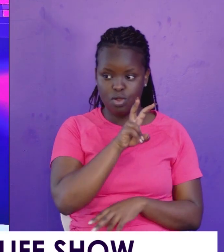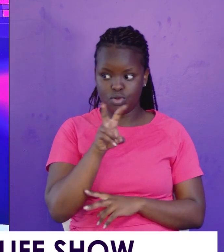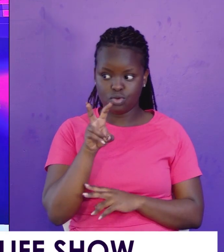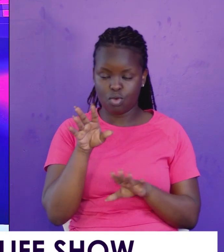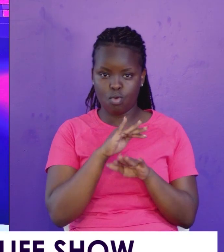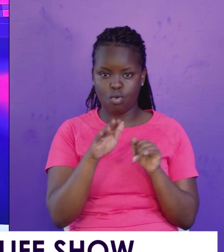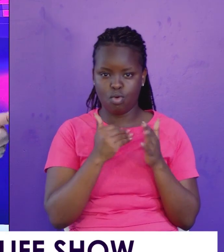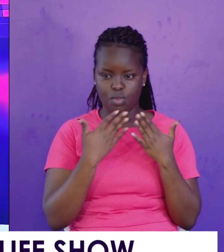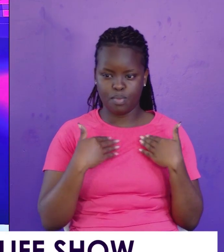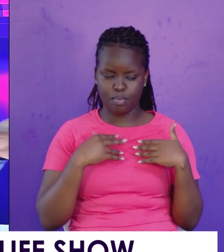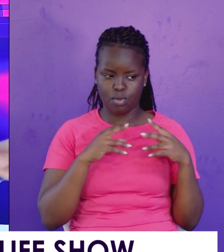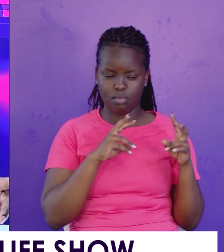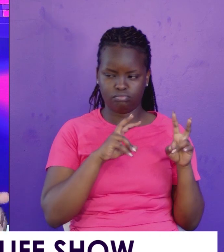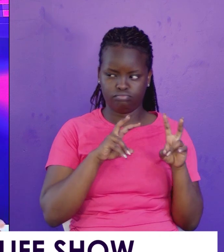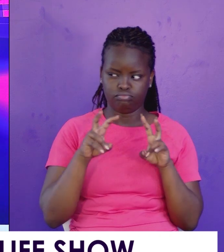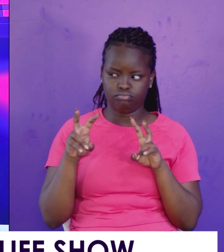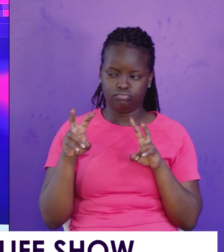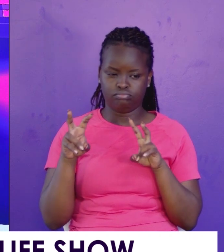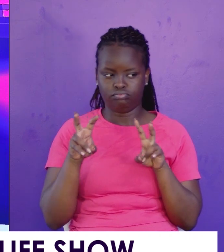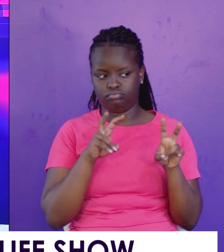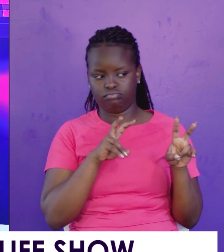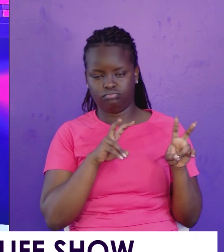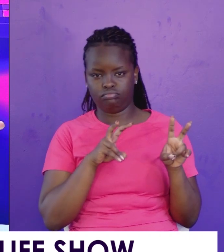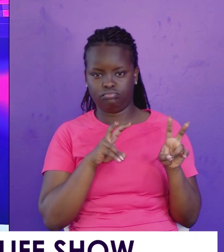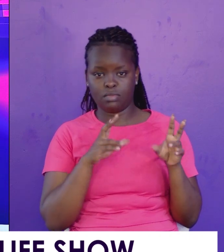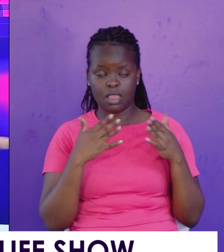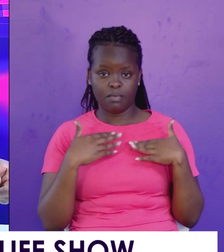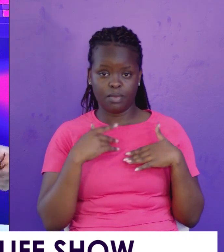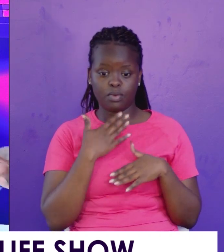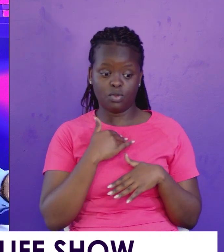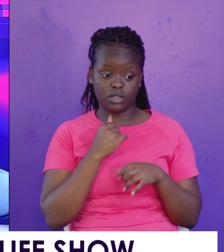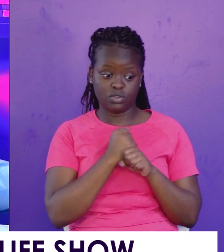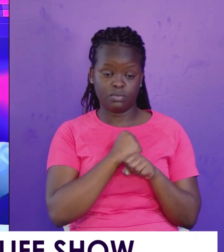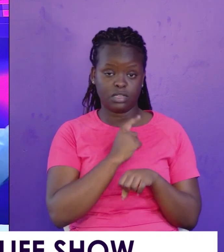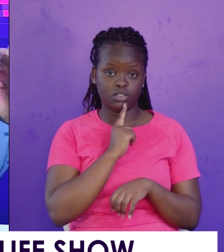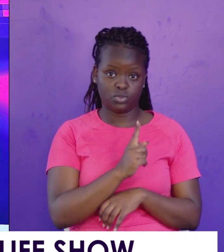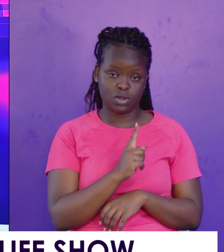everybody relates to them. And those are the guys who you want to make sure that